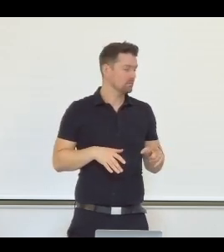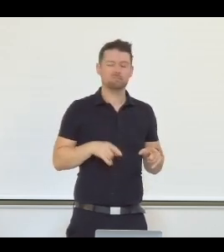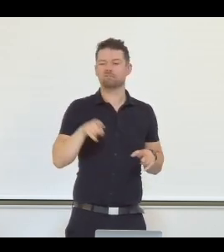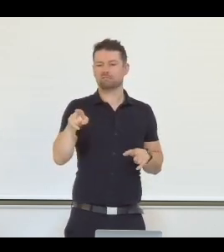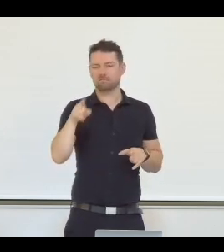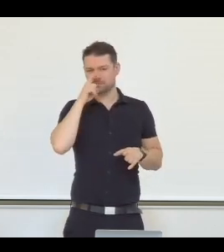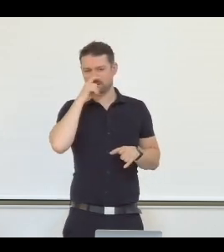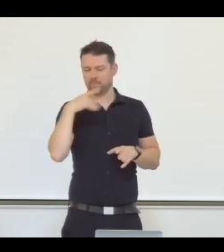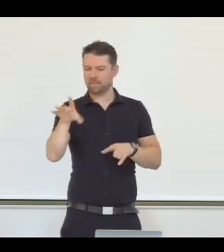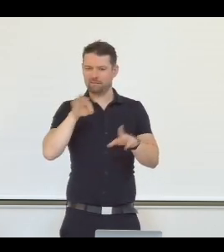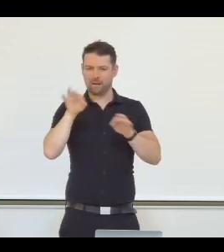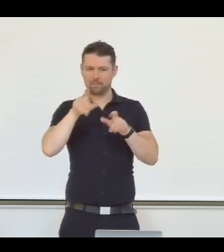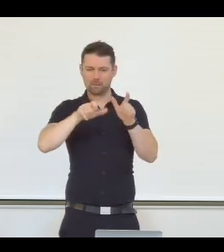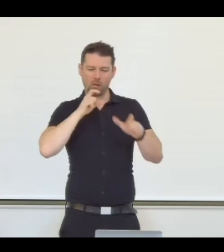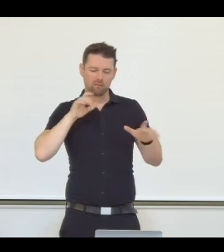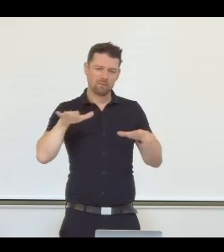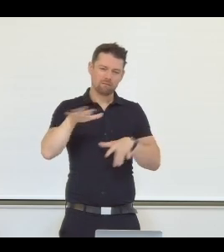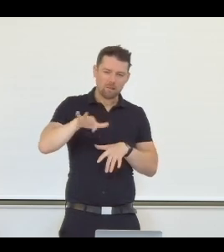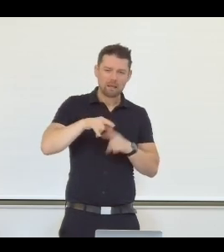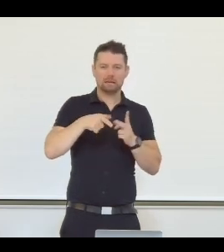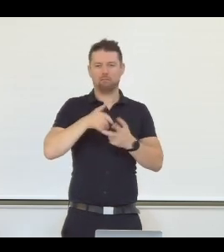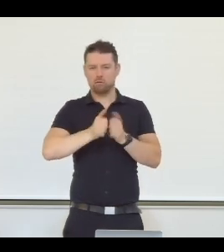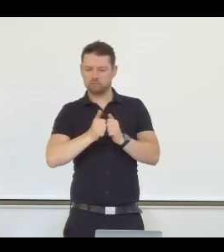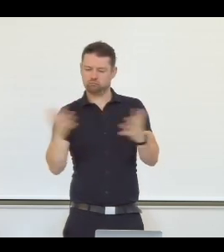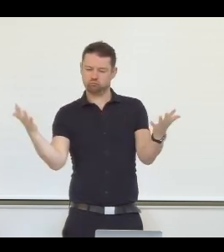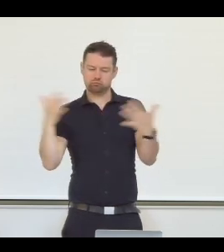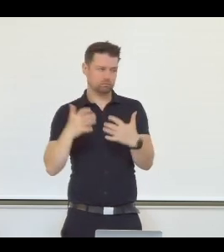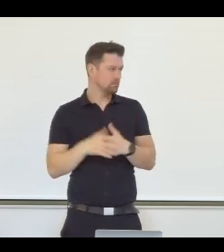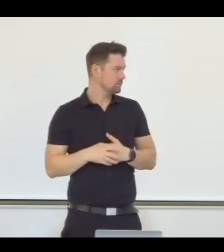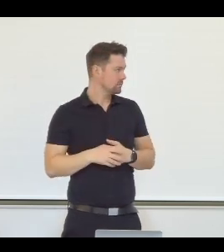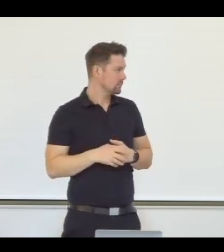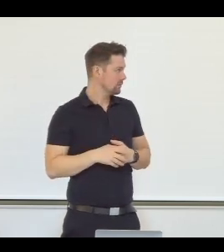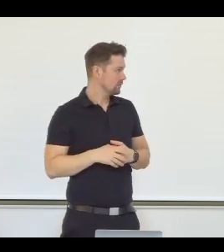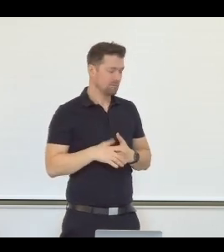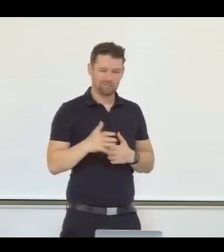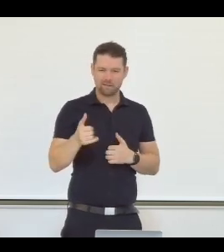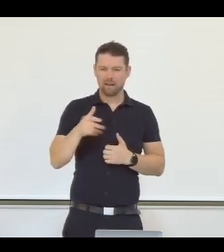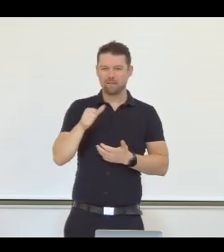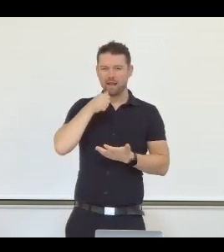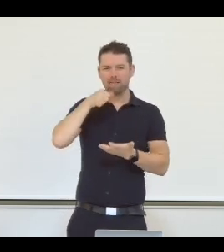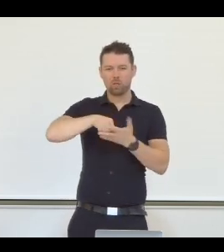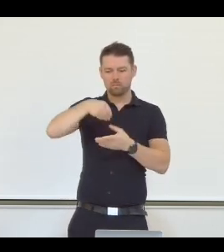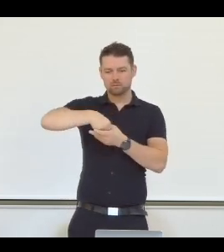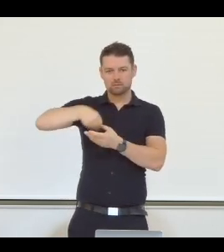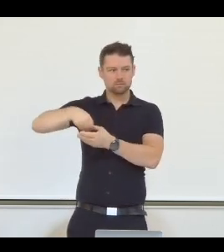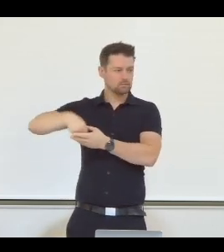and it was like some nice gathering of friends, family, and all that. And in some corner, she put some envelopes with all the months of the